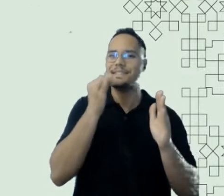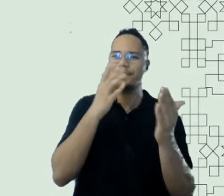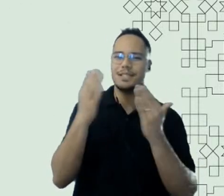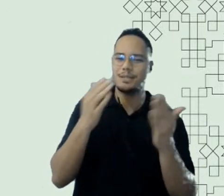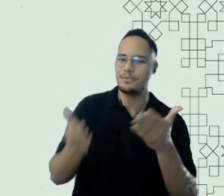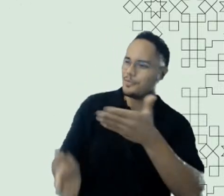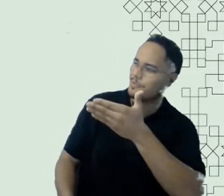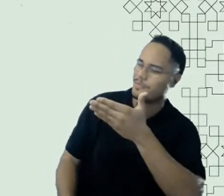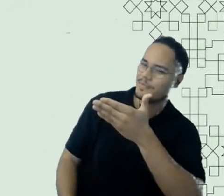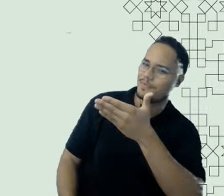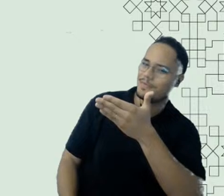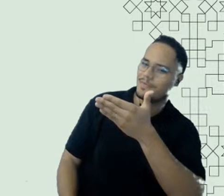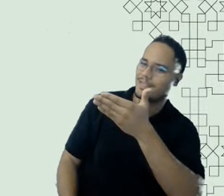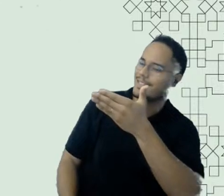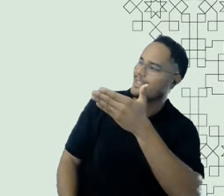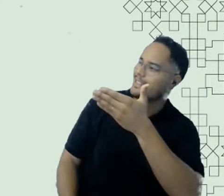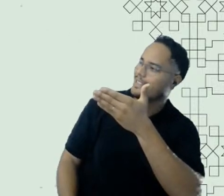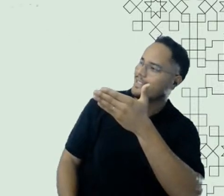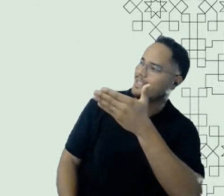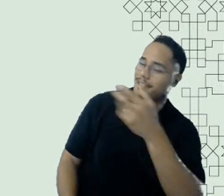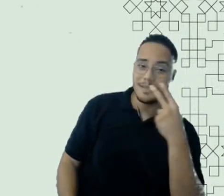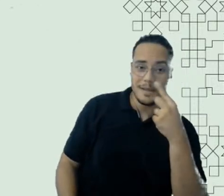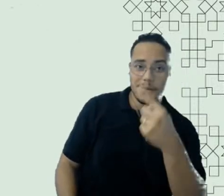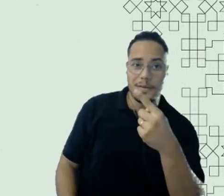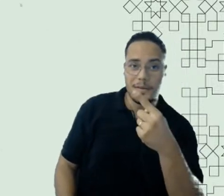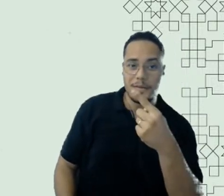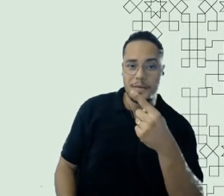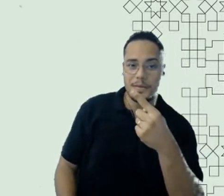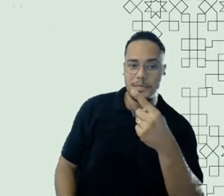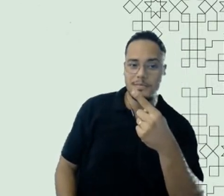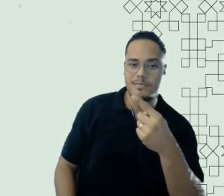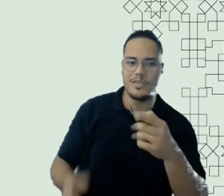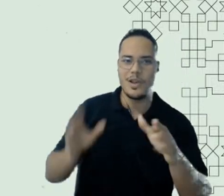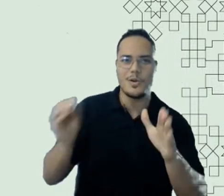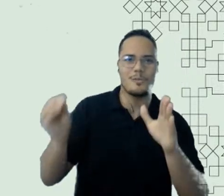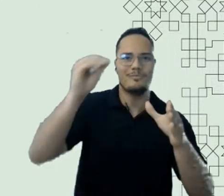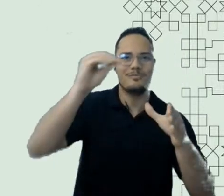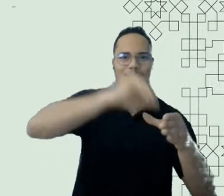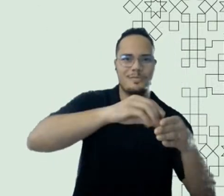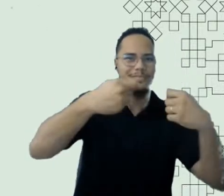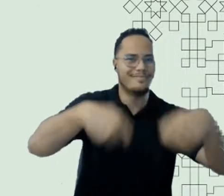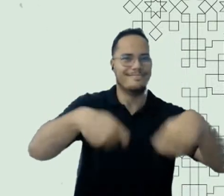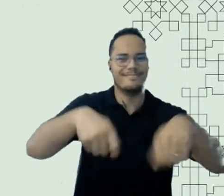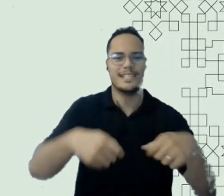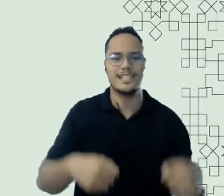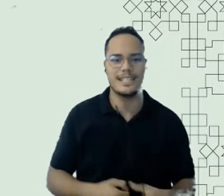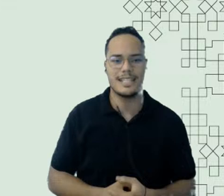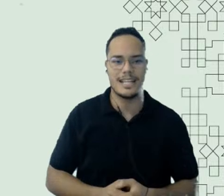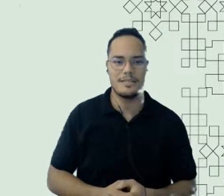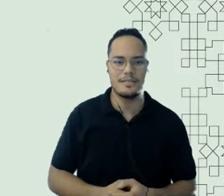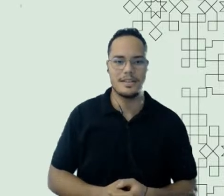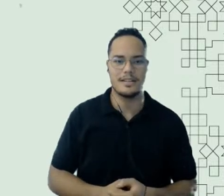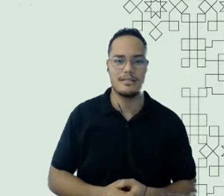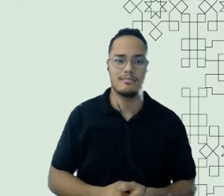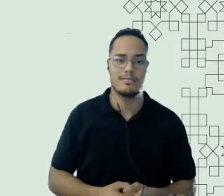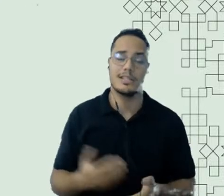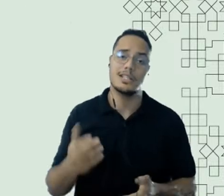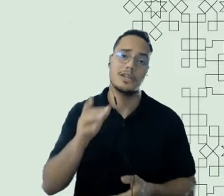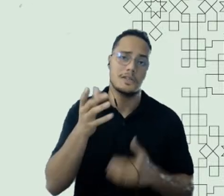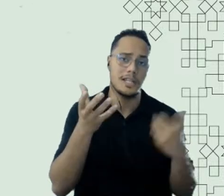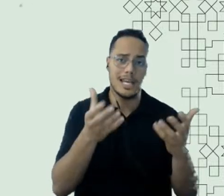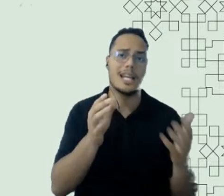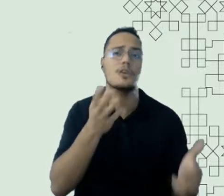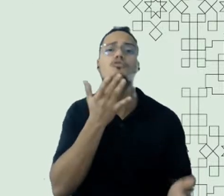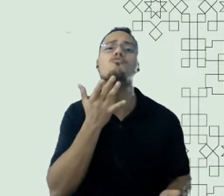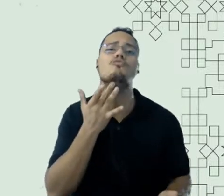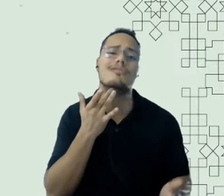in the European Union. Actually, that was the intention, but you see that the piece is not taking its proper